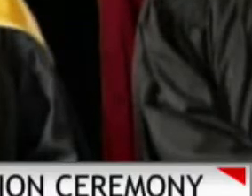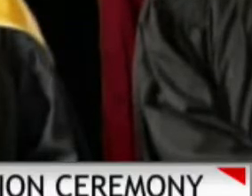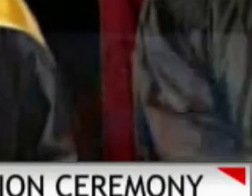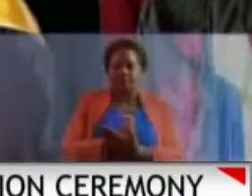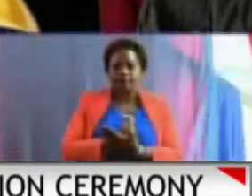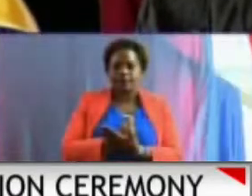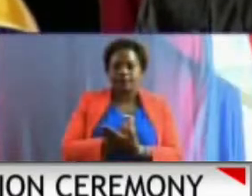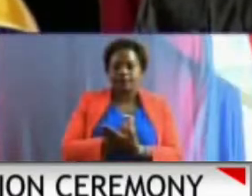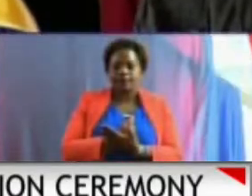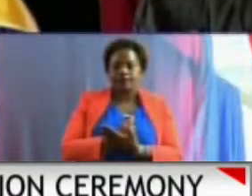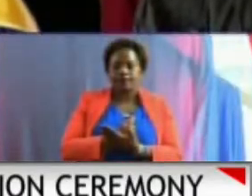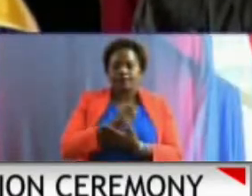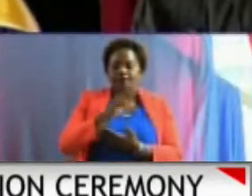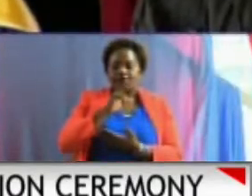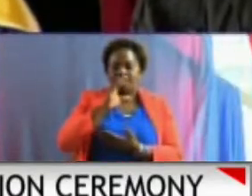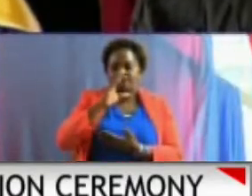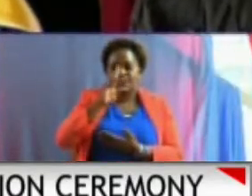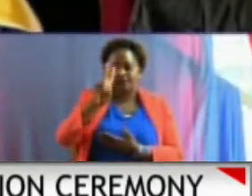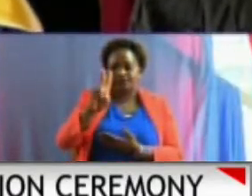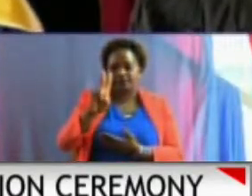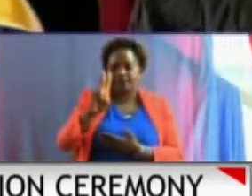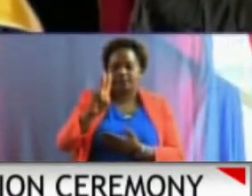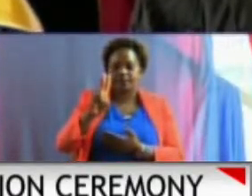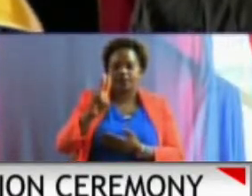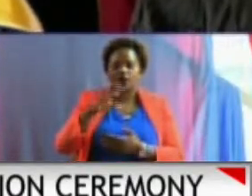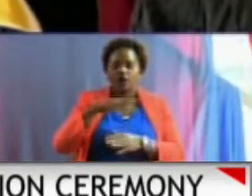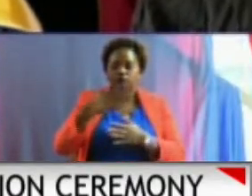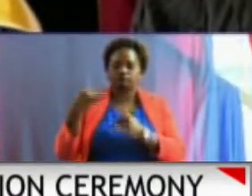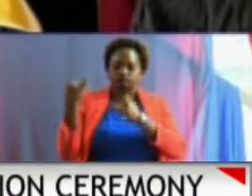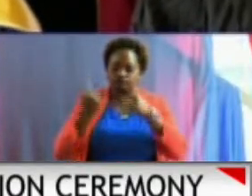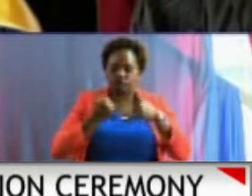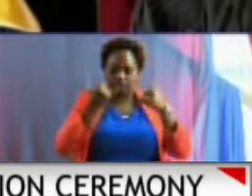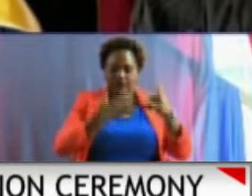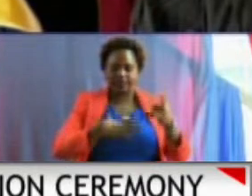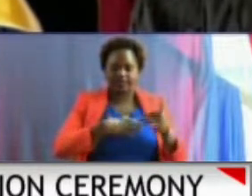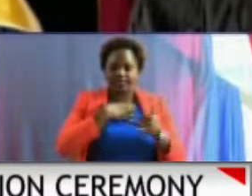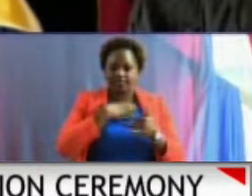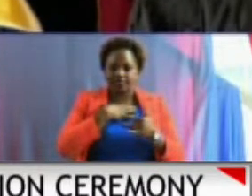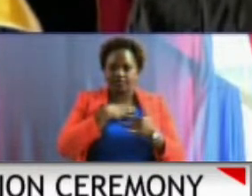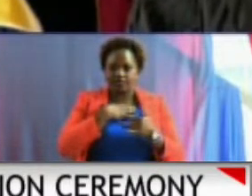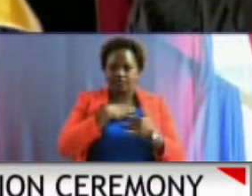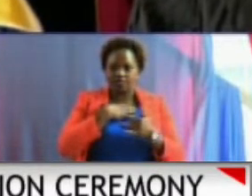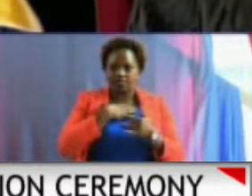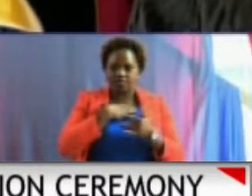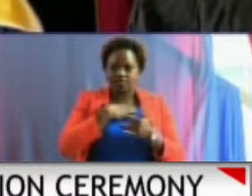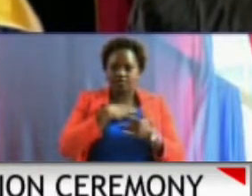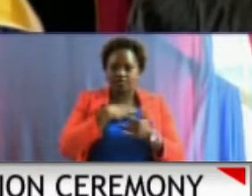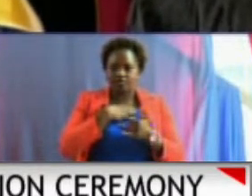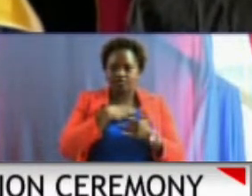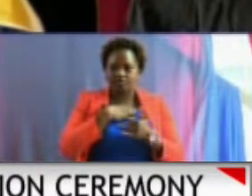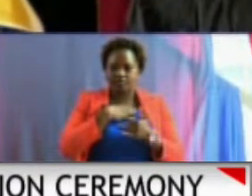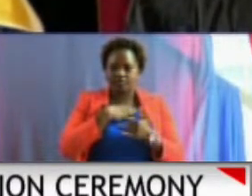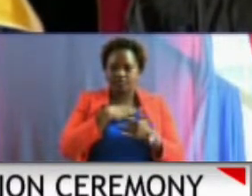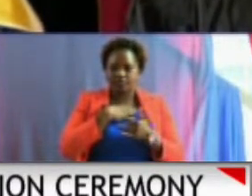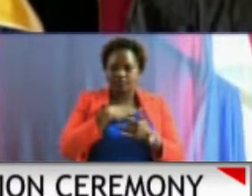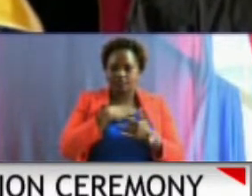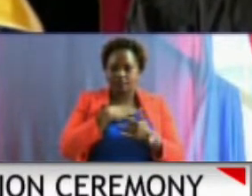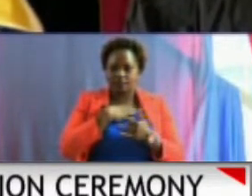Mr. Chancellor, sir, chief guests, our